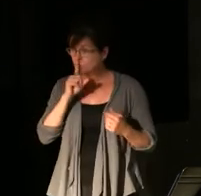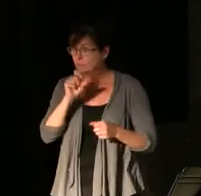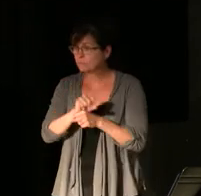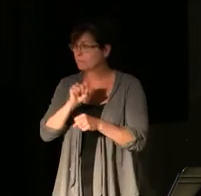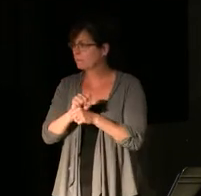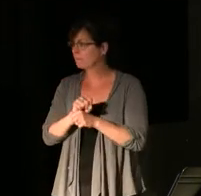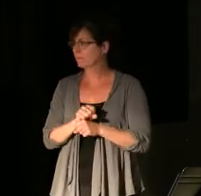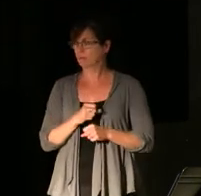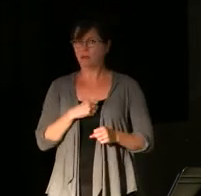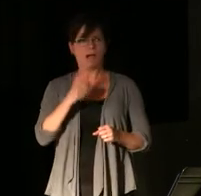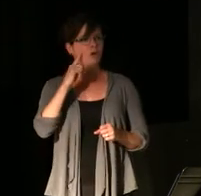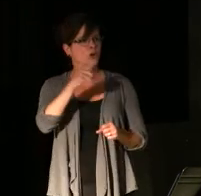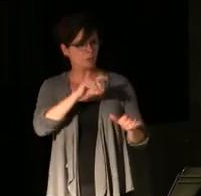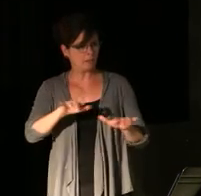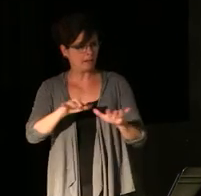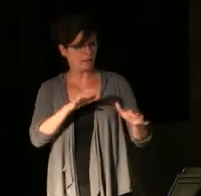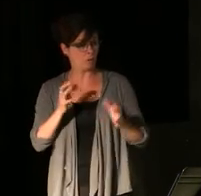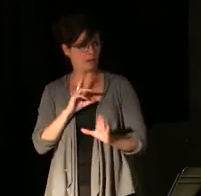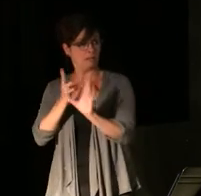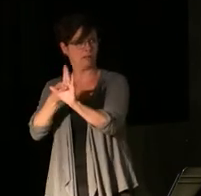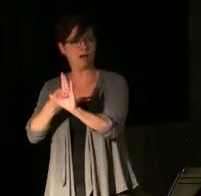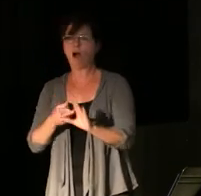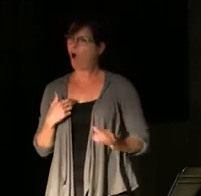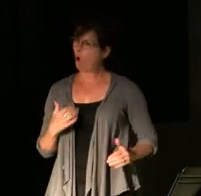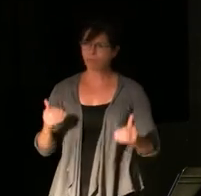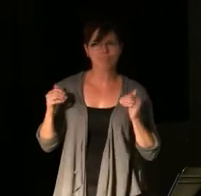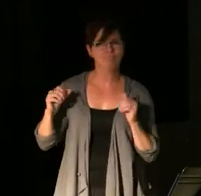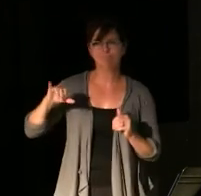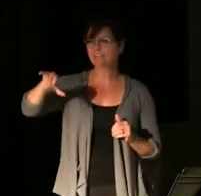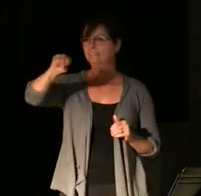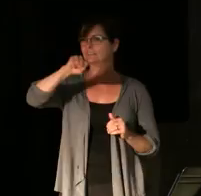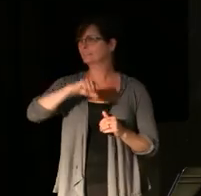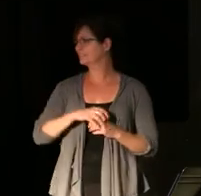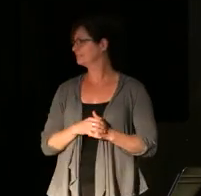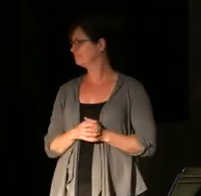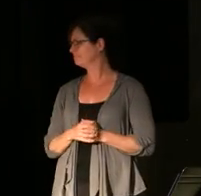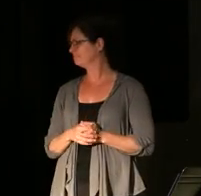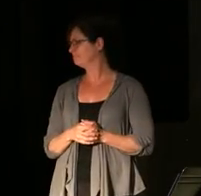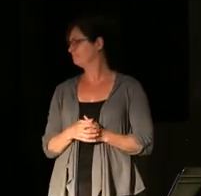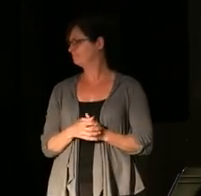play keyboard. Care to join in? I'd love to.